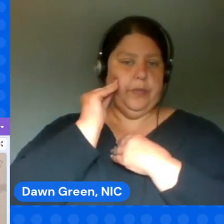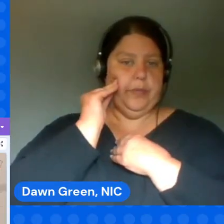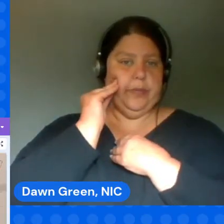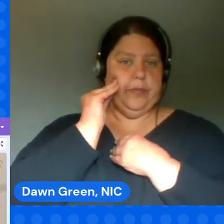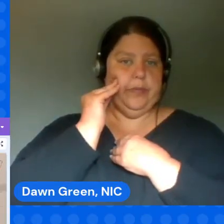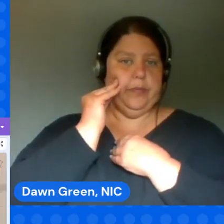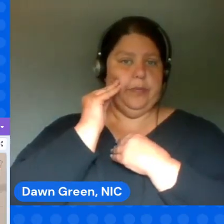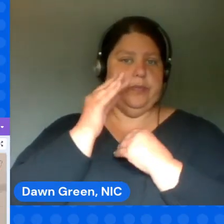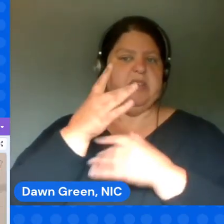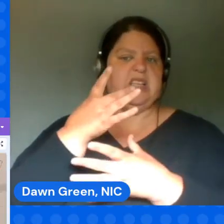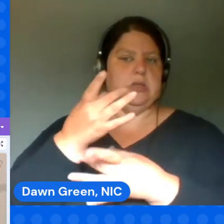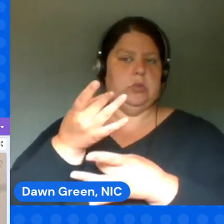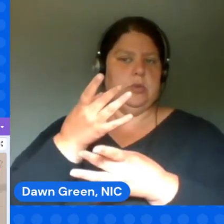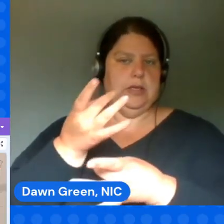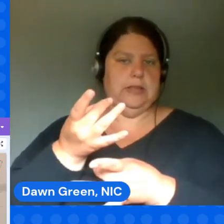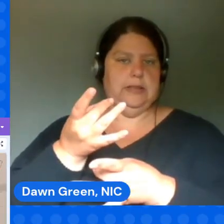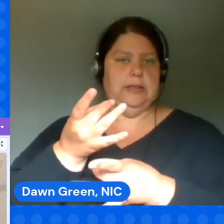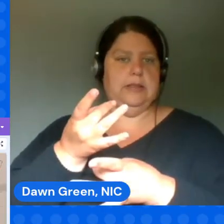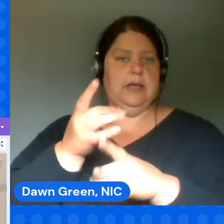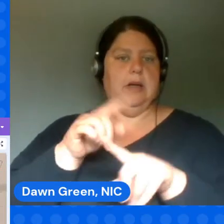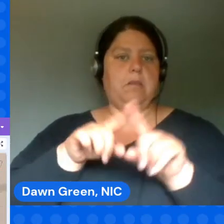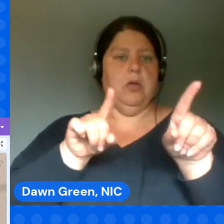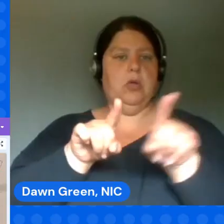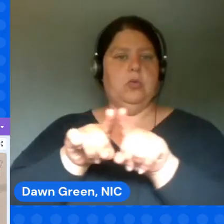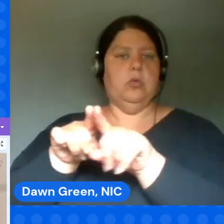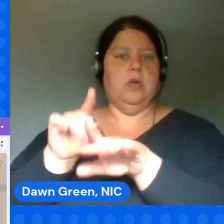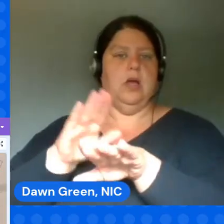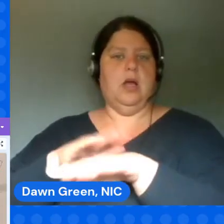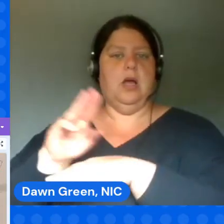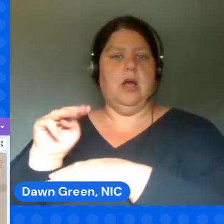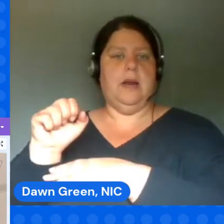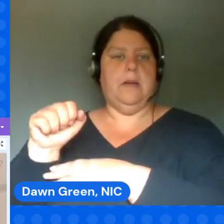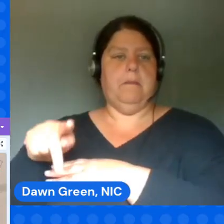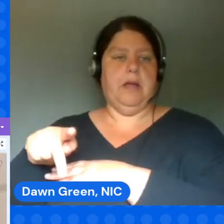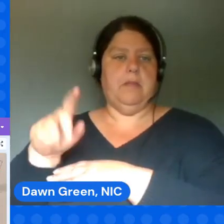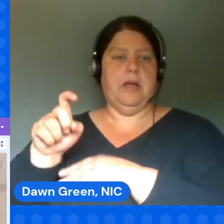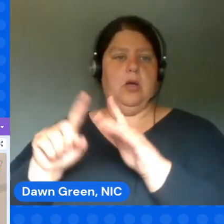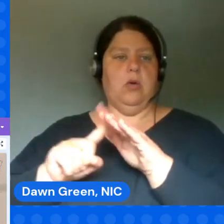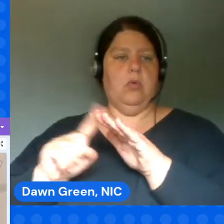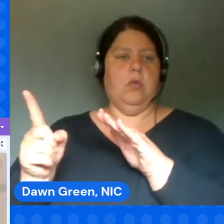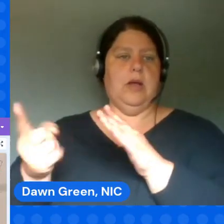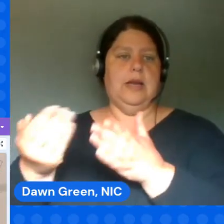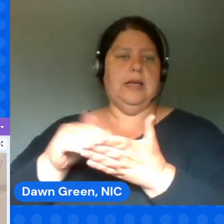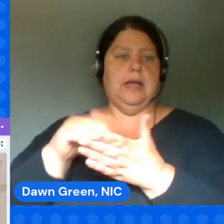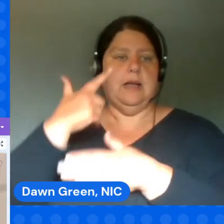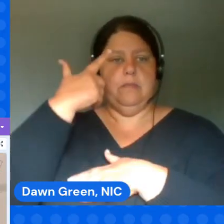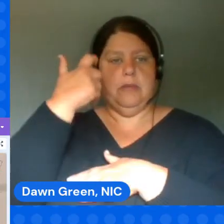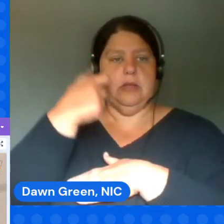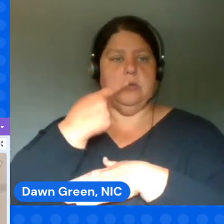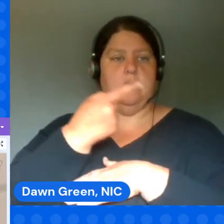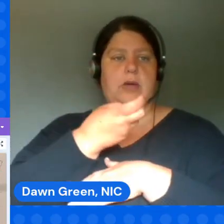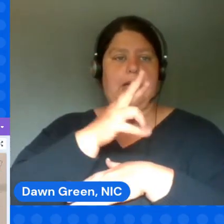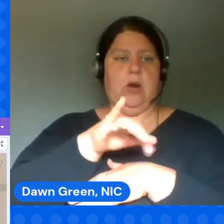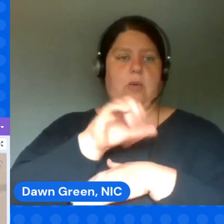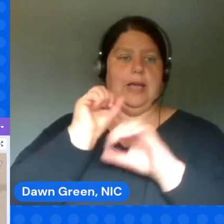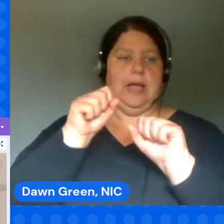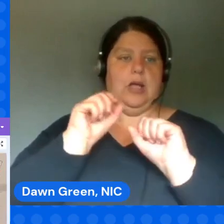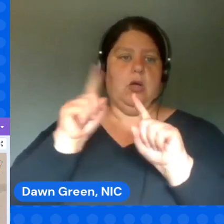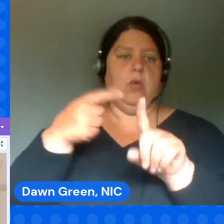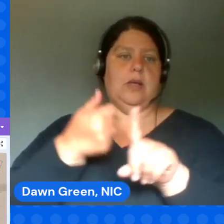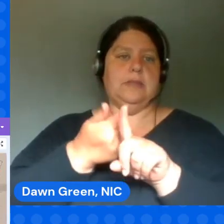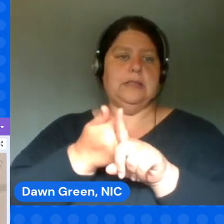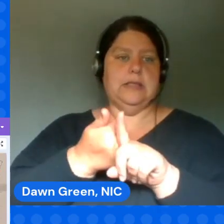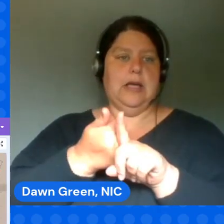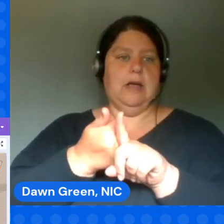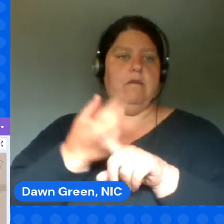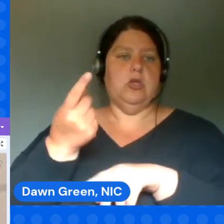interesting. But also on the map, she had to run off again because she told Harry he could go by himself, and she didn't want him